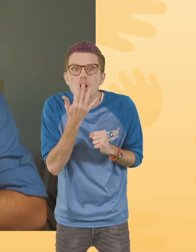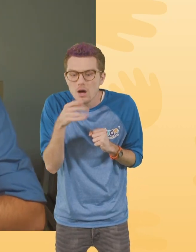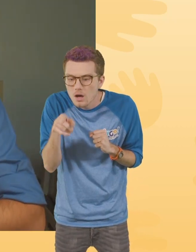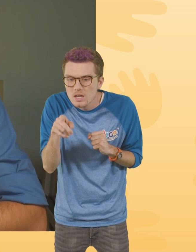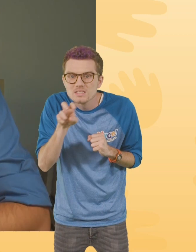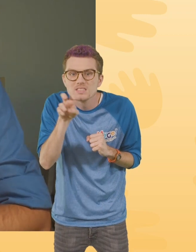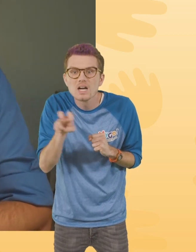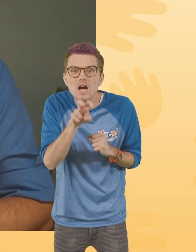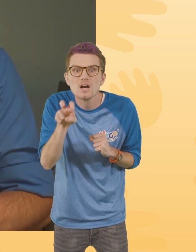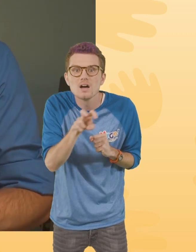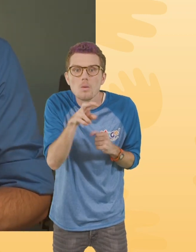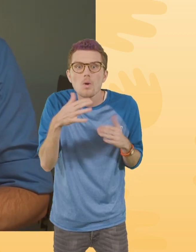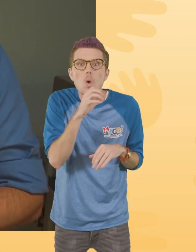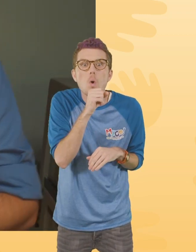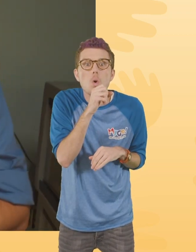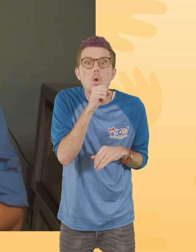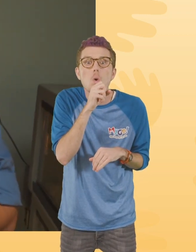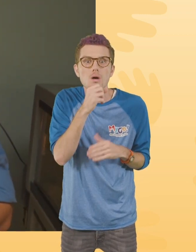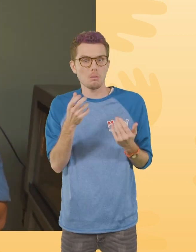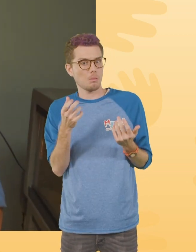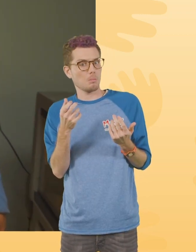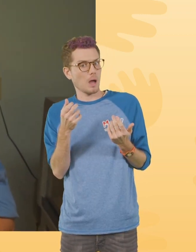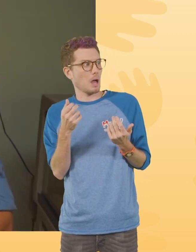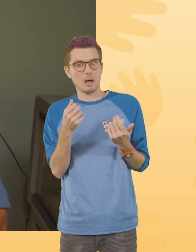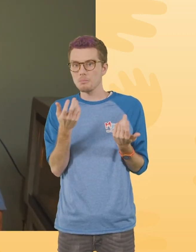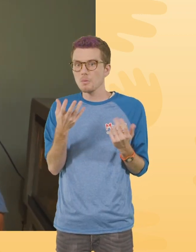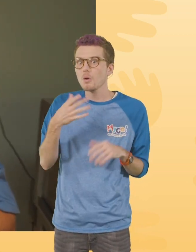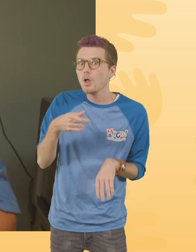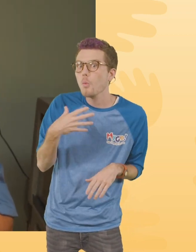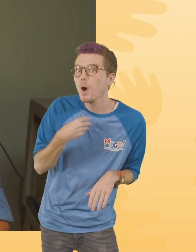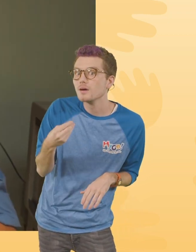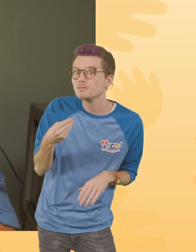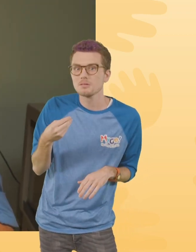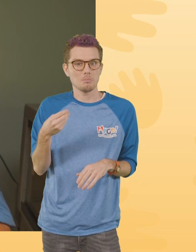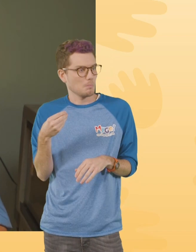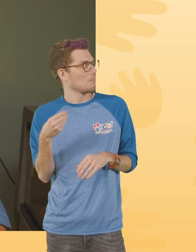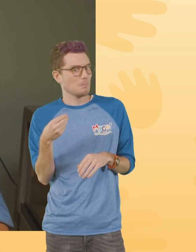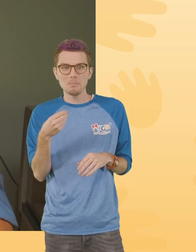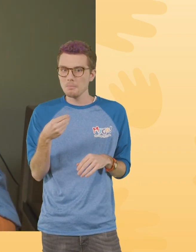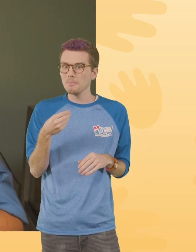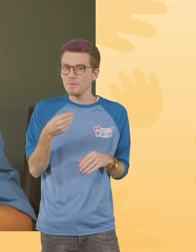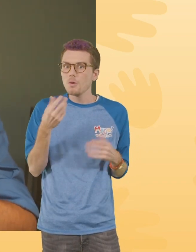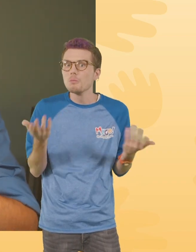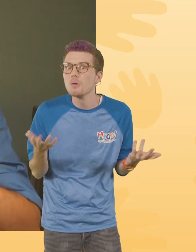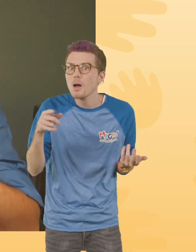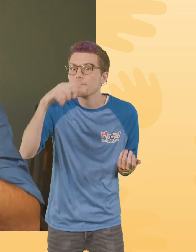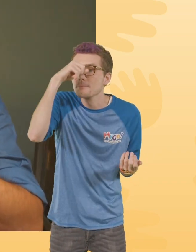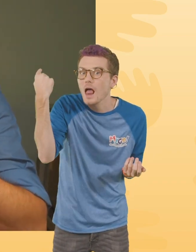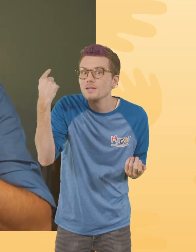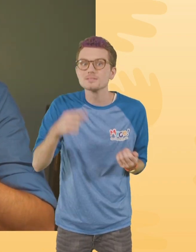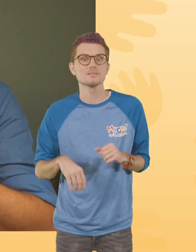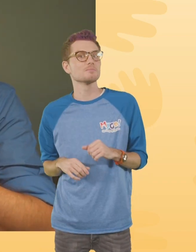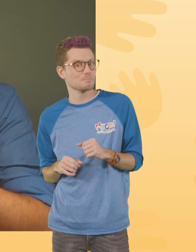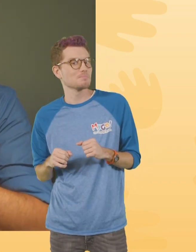Whoa, and look at the color of this snake. It's orange and white and black.